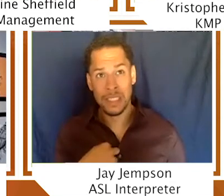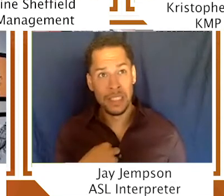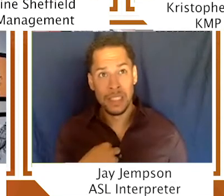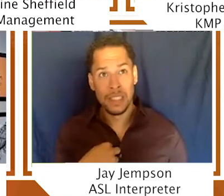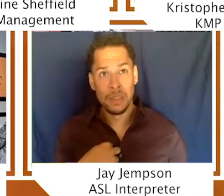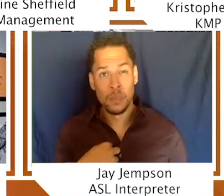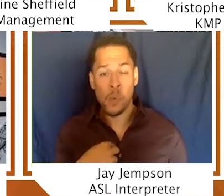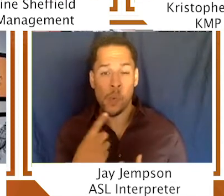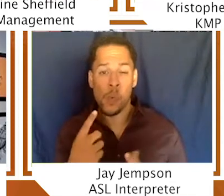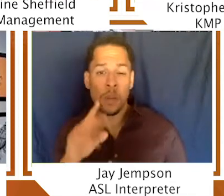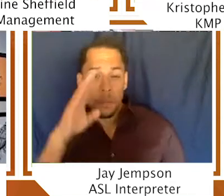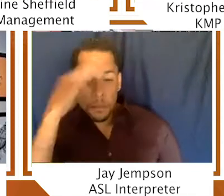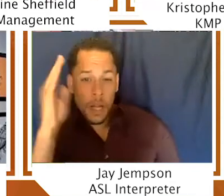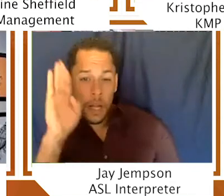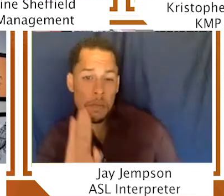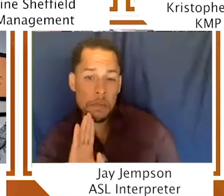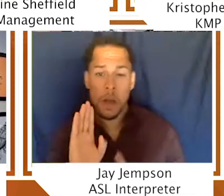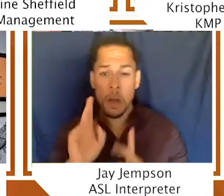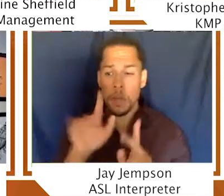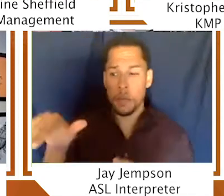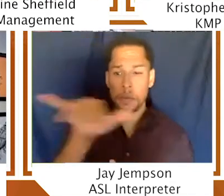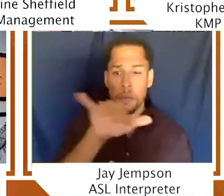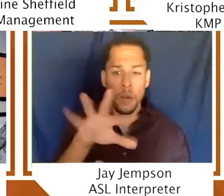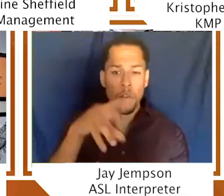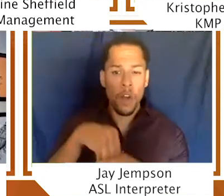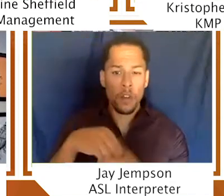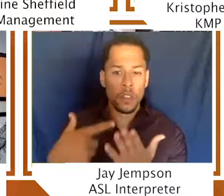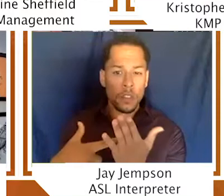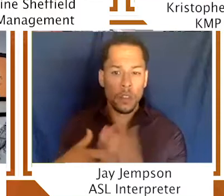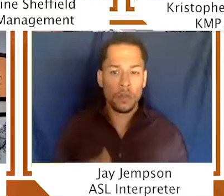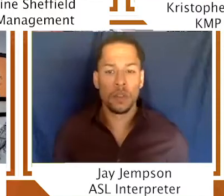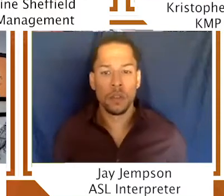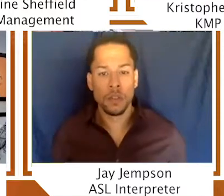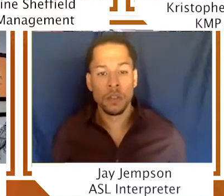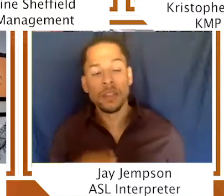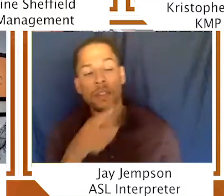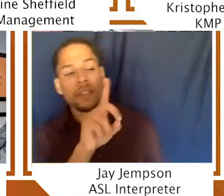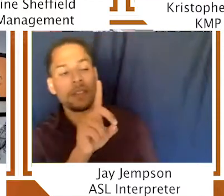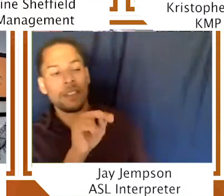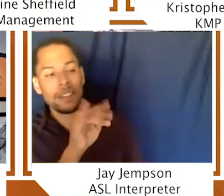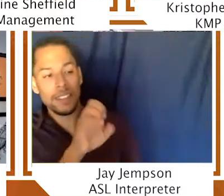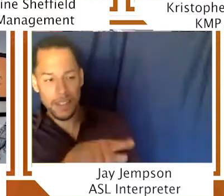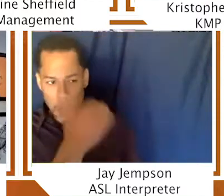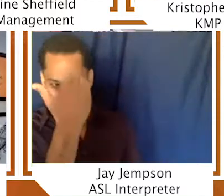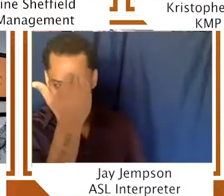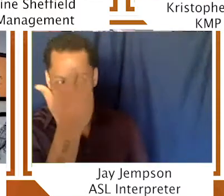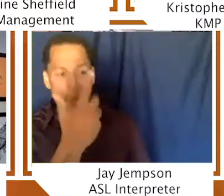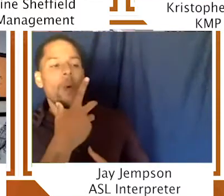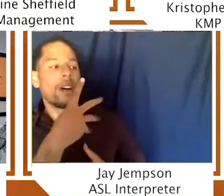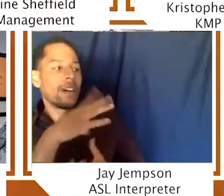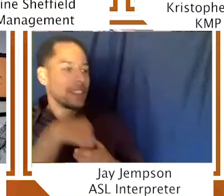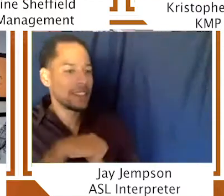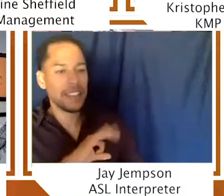conversation right now. Mm-hmm. And now I'm looking at Denise, because I know in staff meetings and in personal meetings, you have